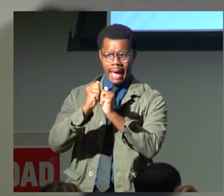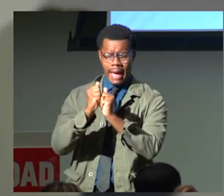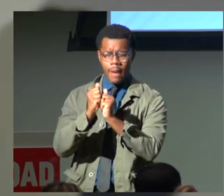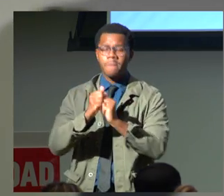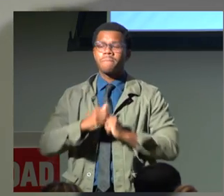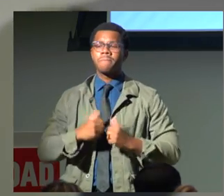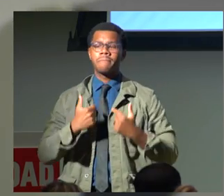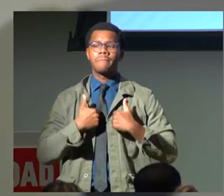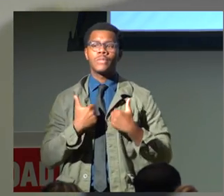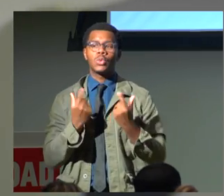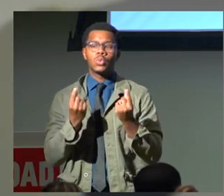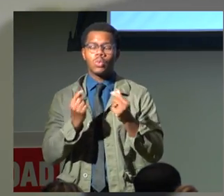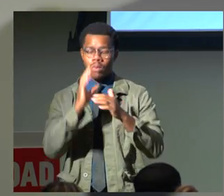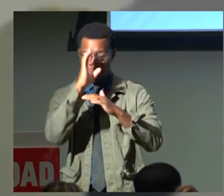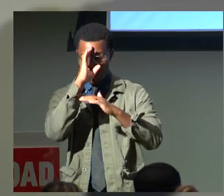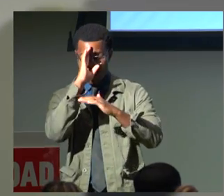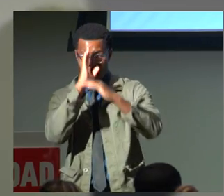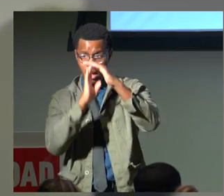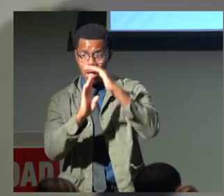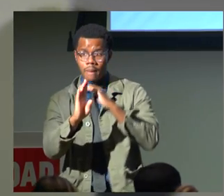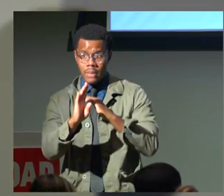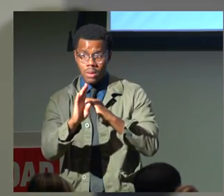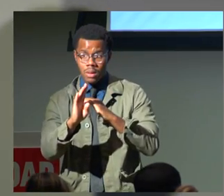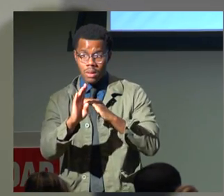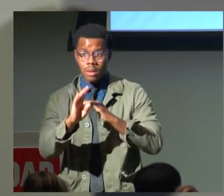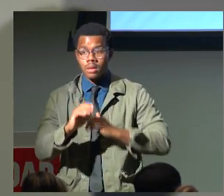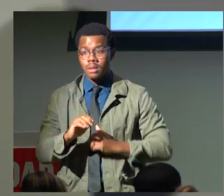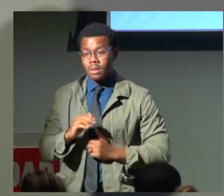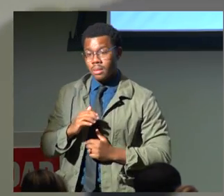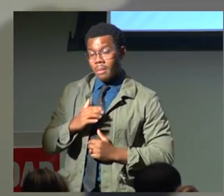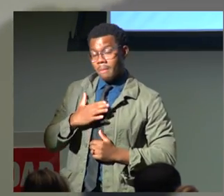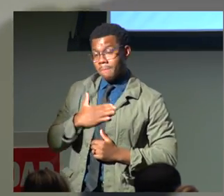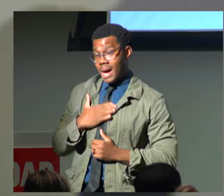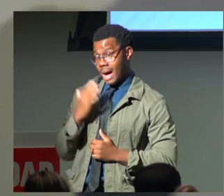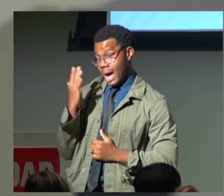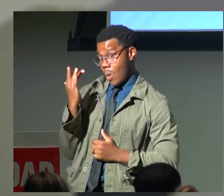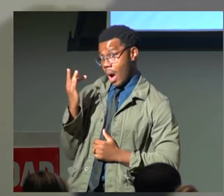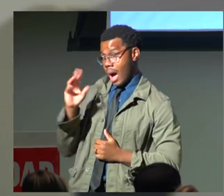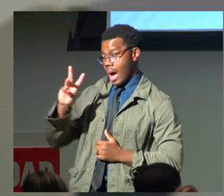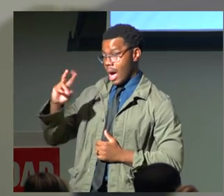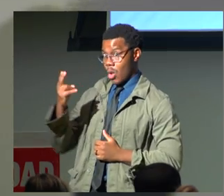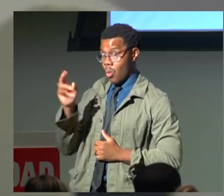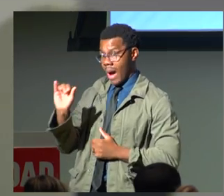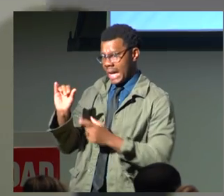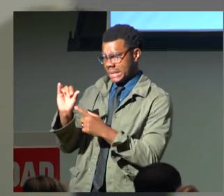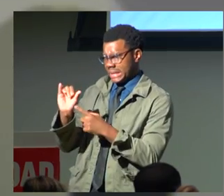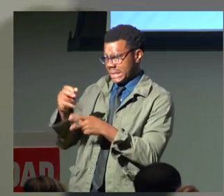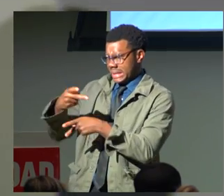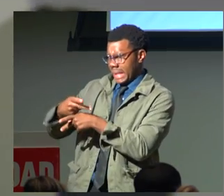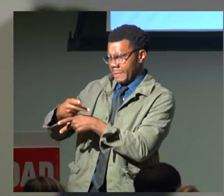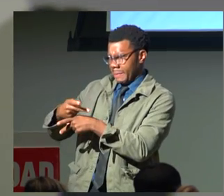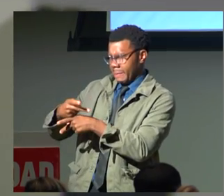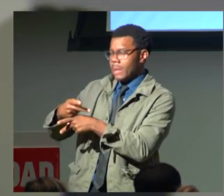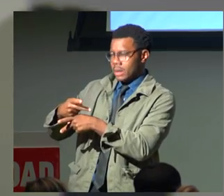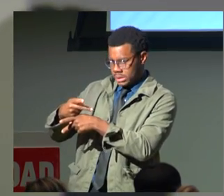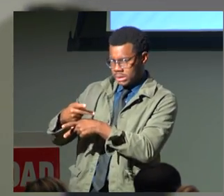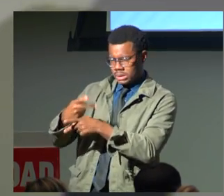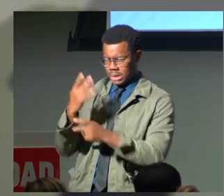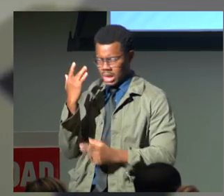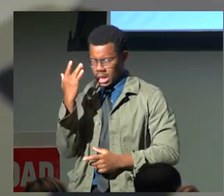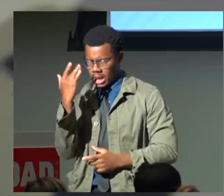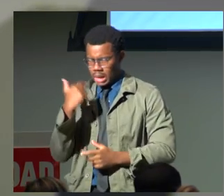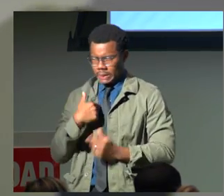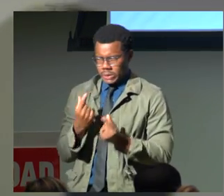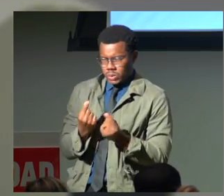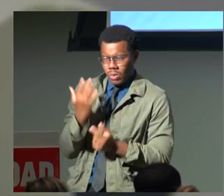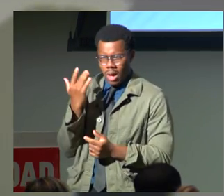humble and holding on to my why and remembering why it is that I do what I do, which is just